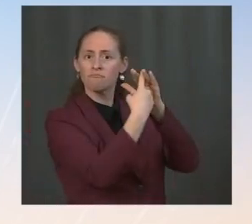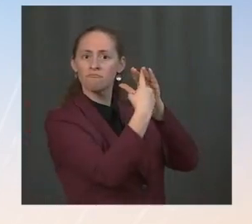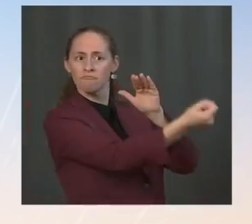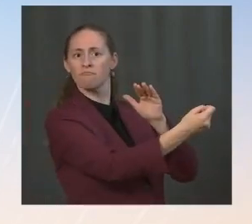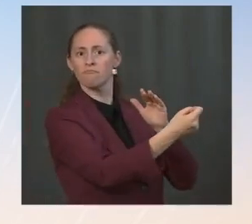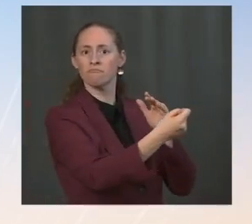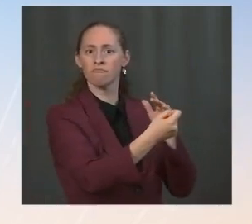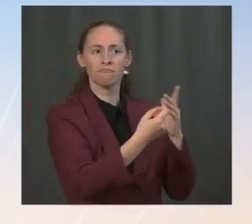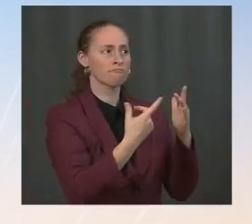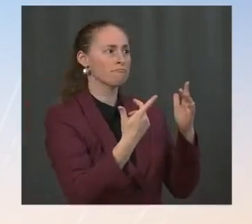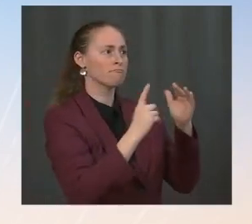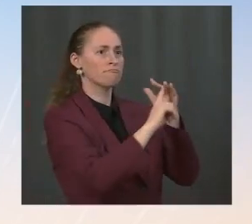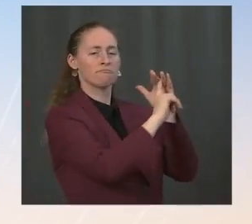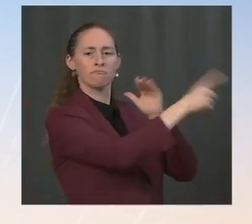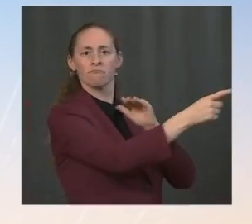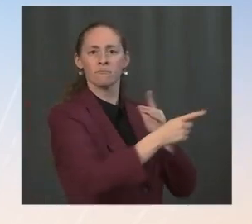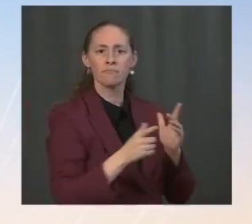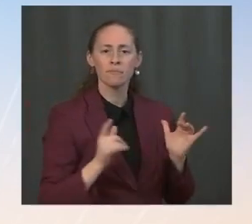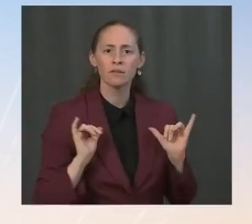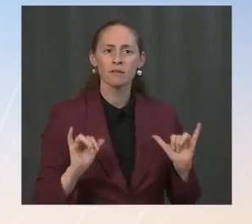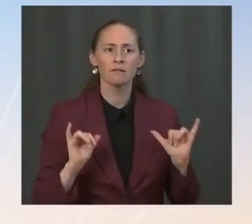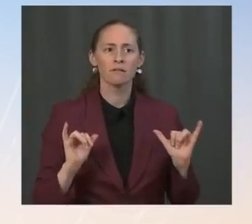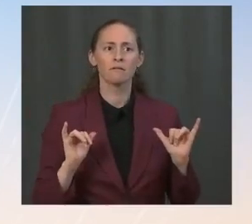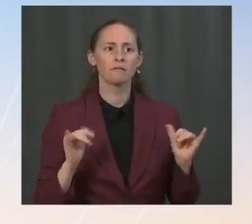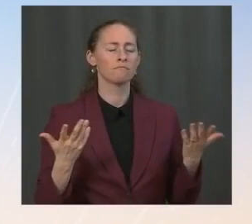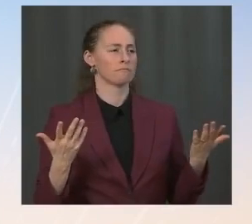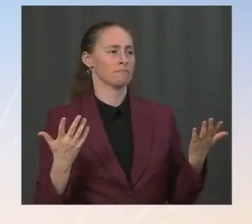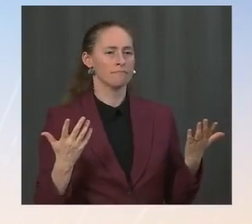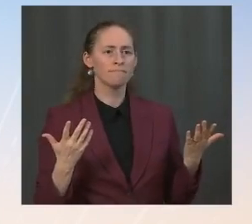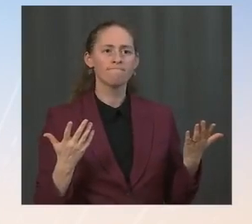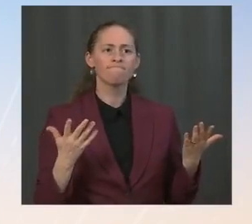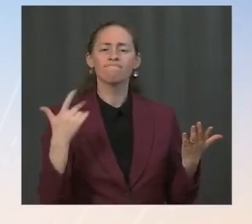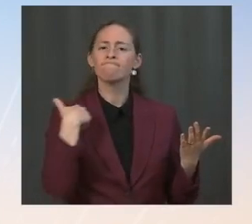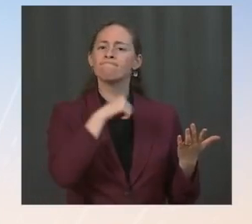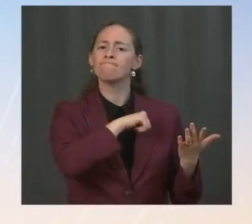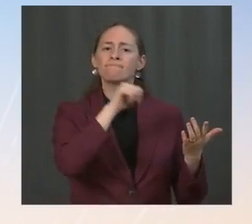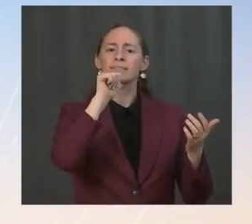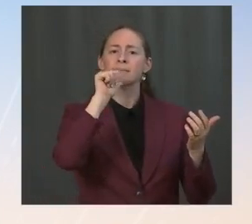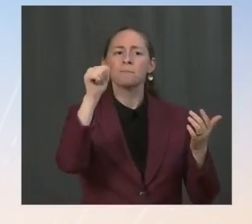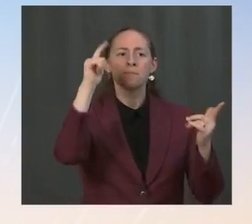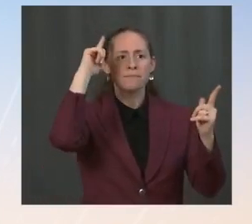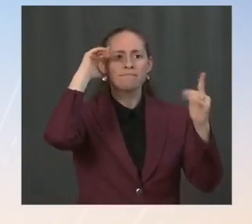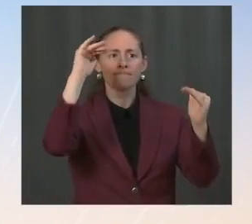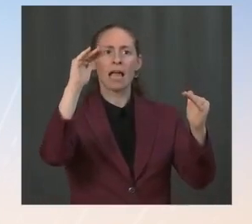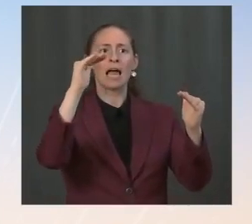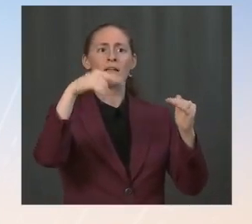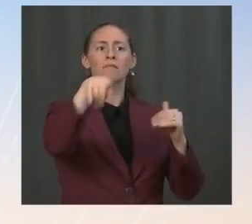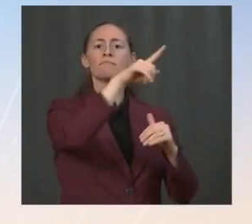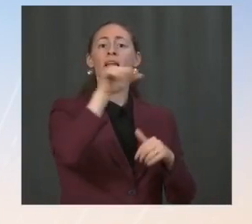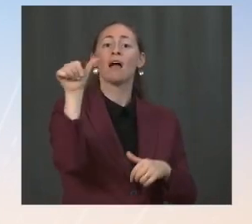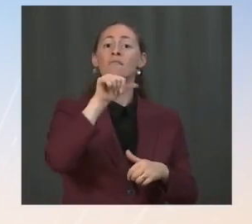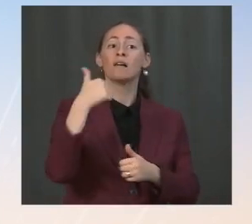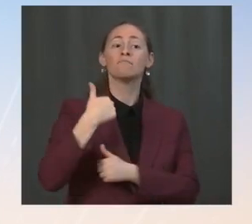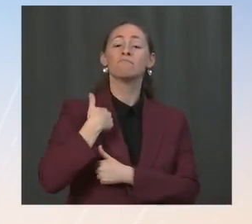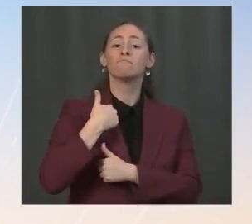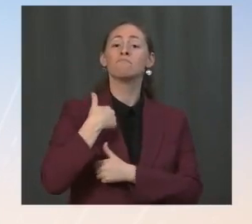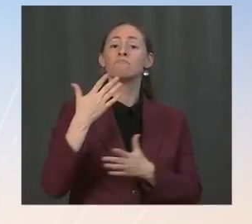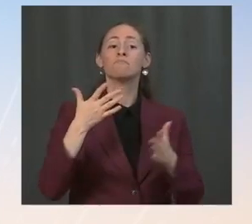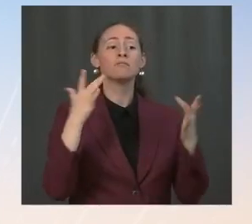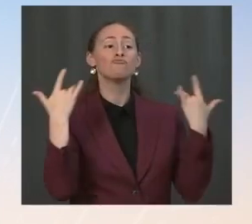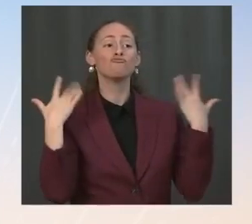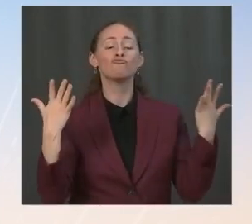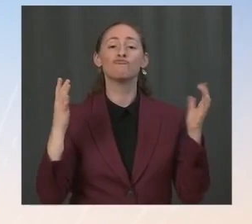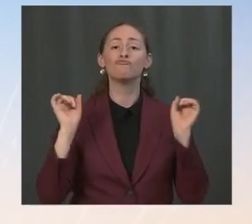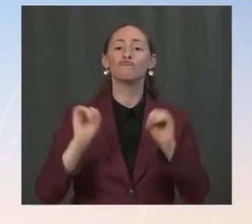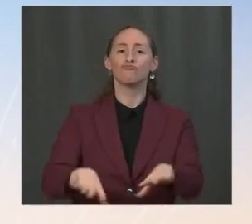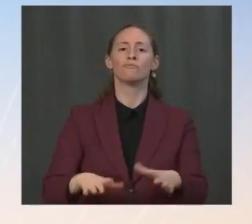manner and the timeline that they did, or that the Afghan National Security Forces would cease to protect the airport and parts of Kabul. That is